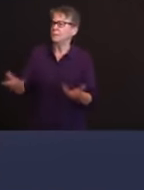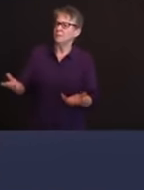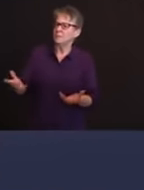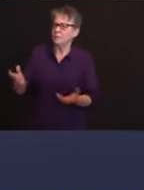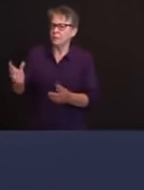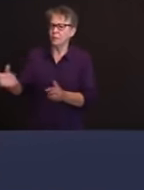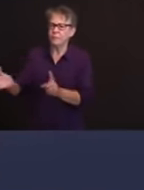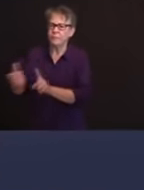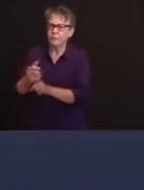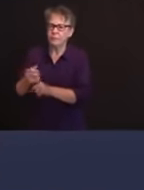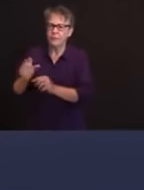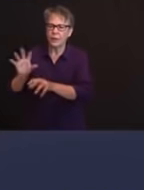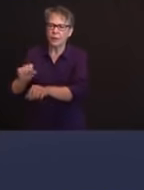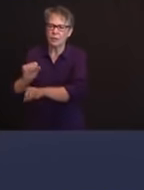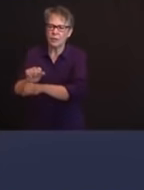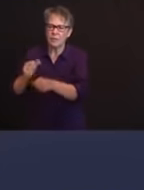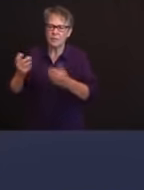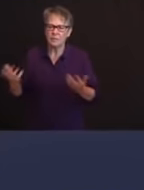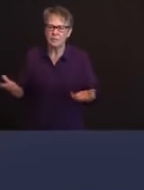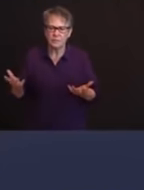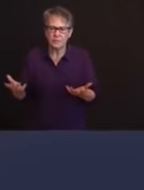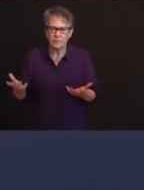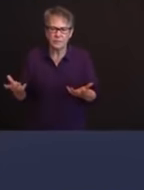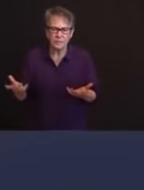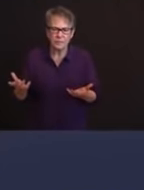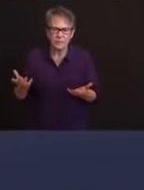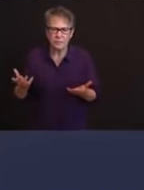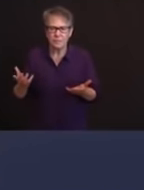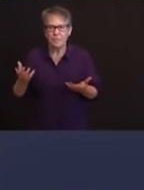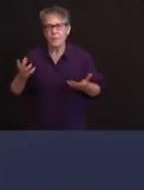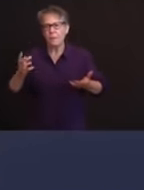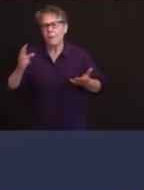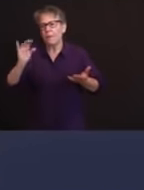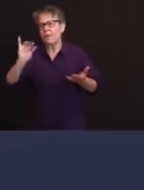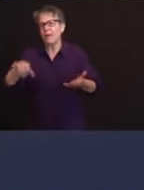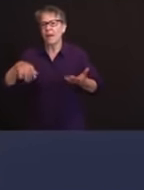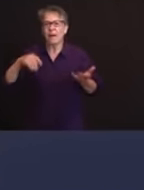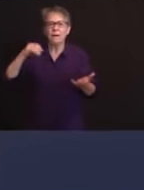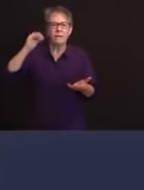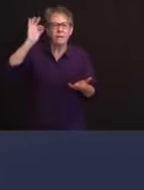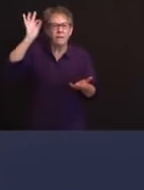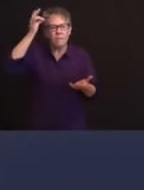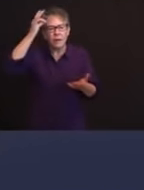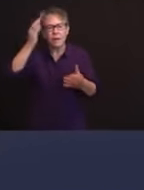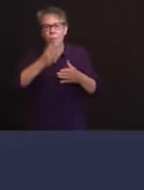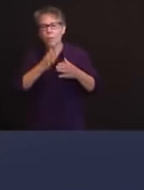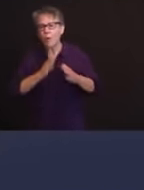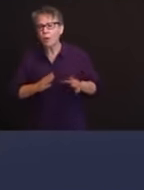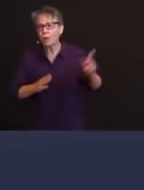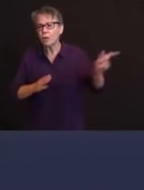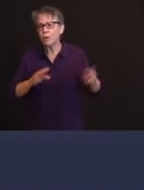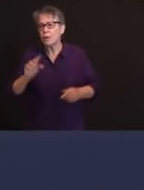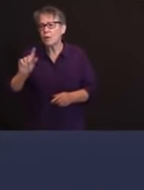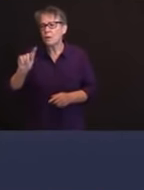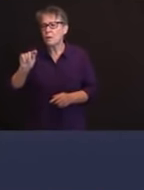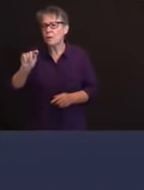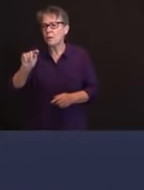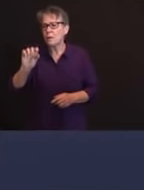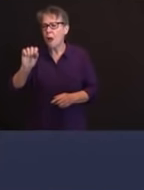your point with regards to our federal partner, Tom Von Essen, who served as the FEMA Region 2